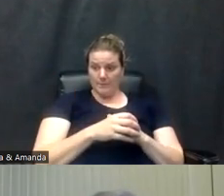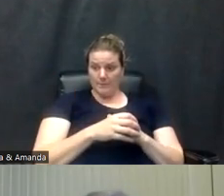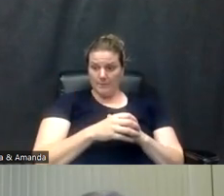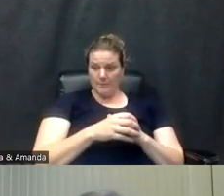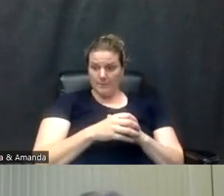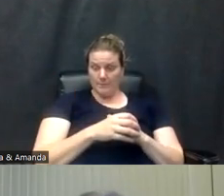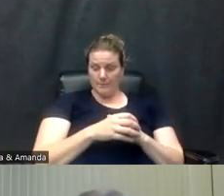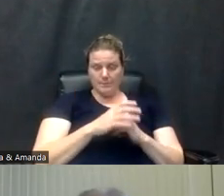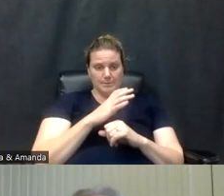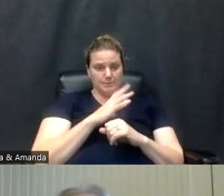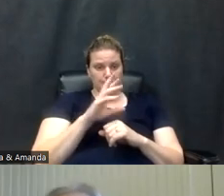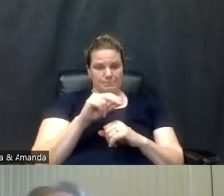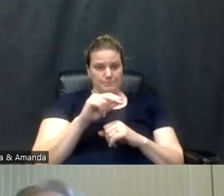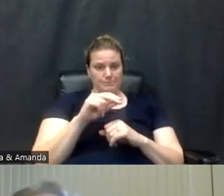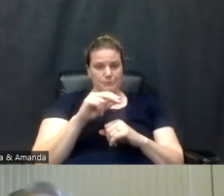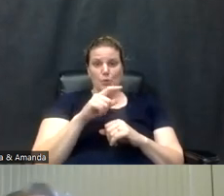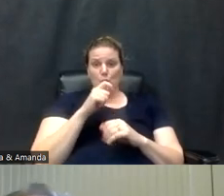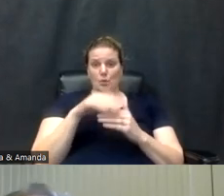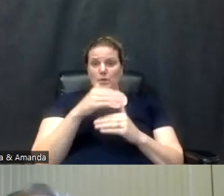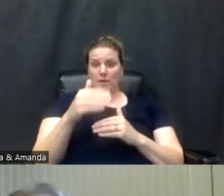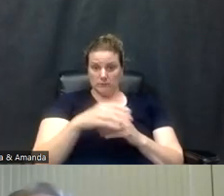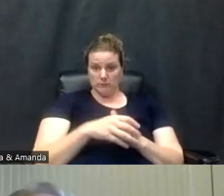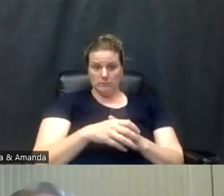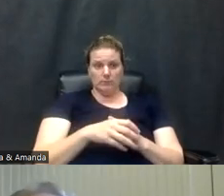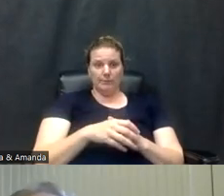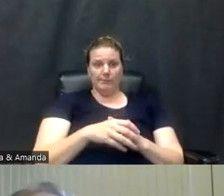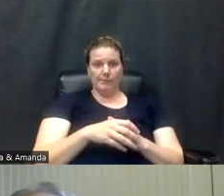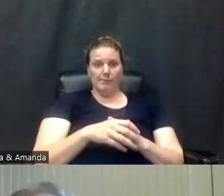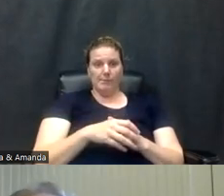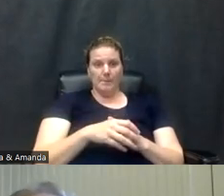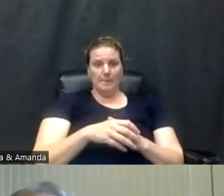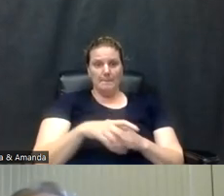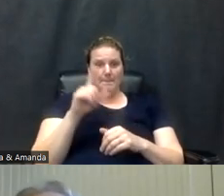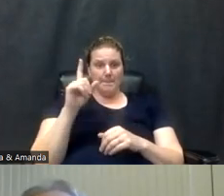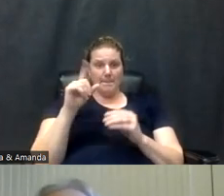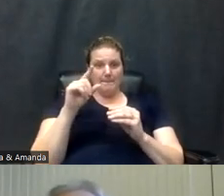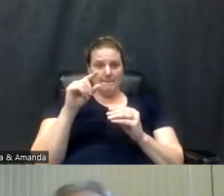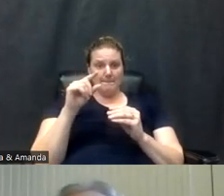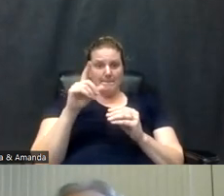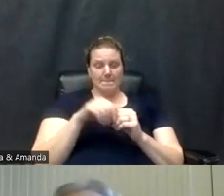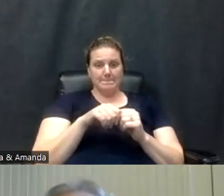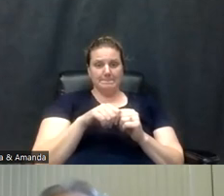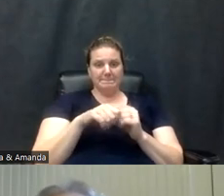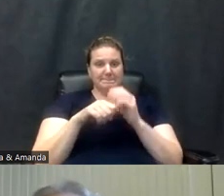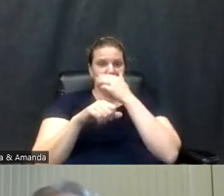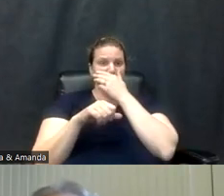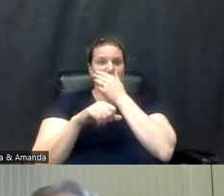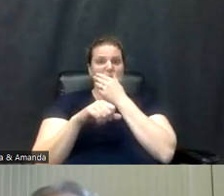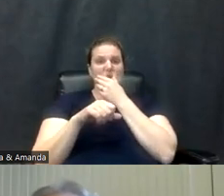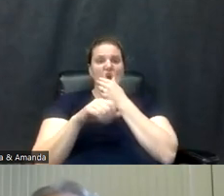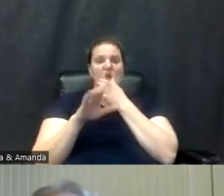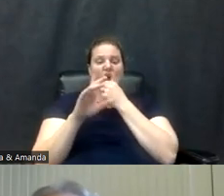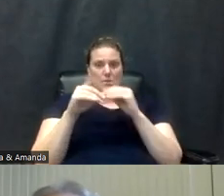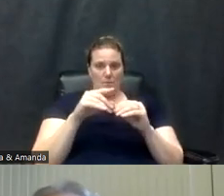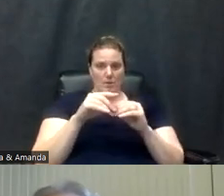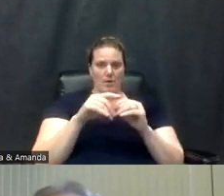No, thank you. Who would like to go next? I have one more. Oh, you have one more. Go ahead. Hi. Yeah. So,